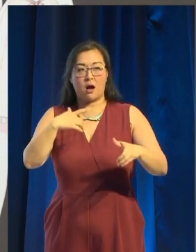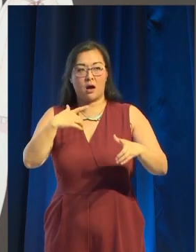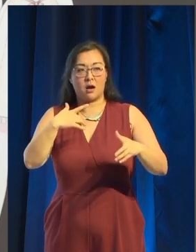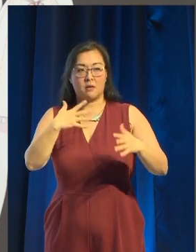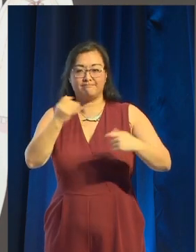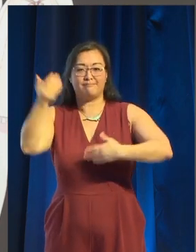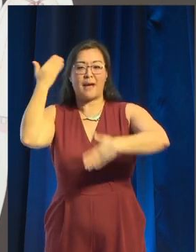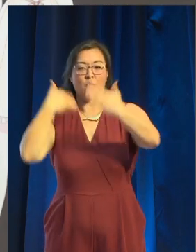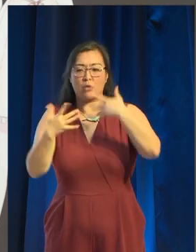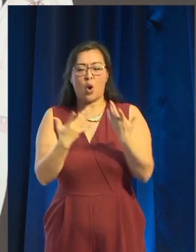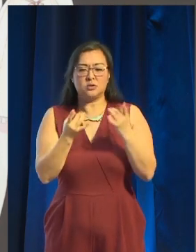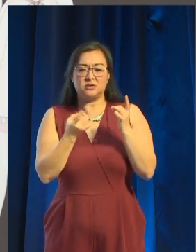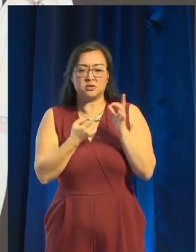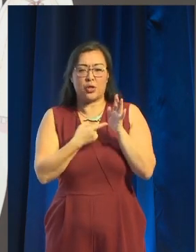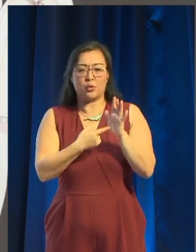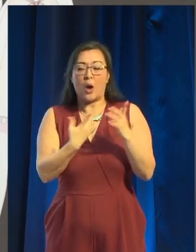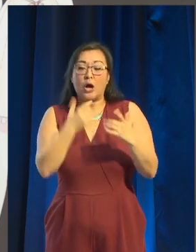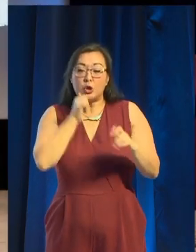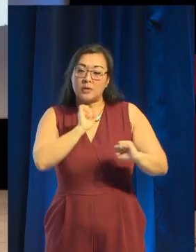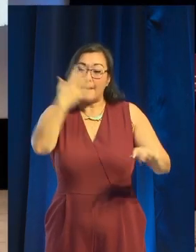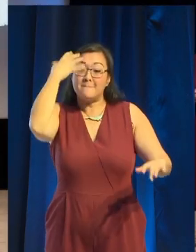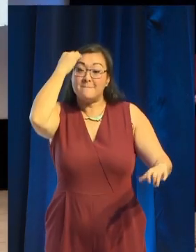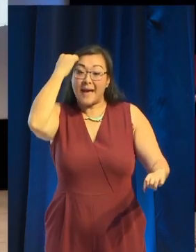detailed setting and precise time description.